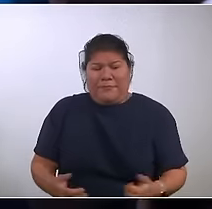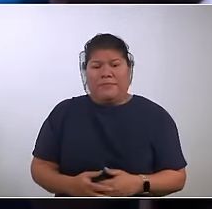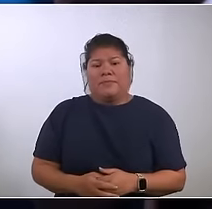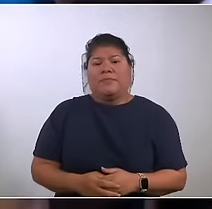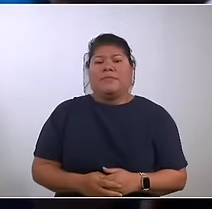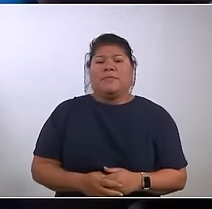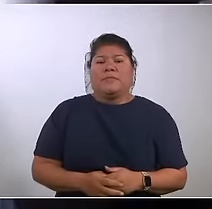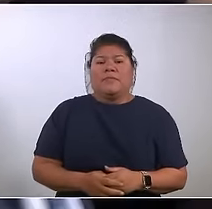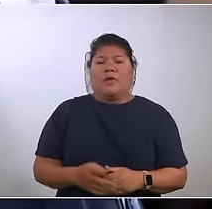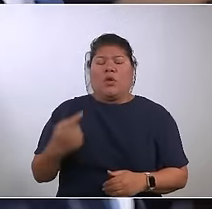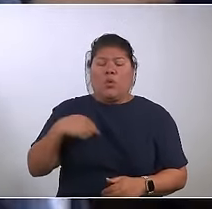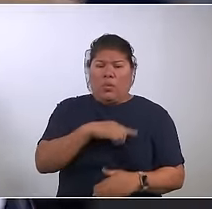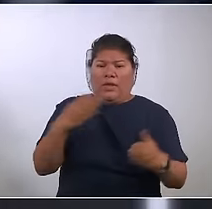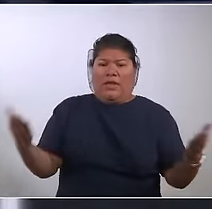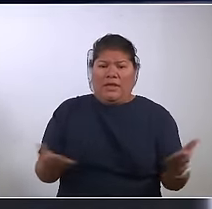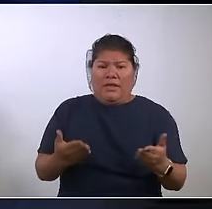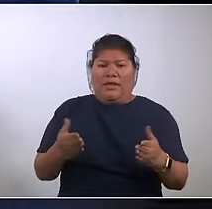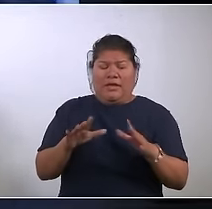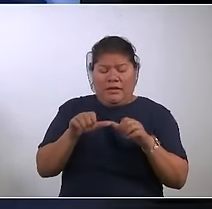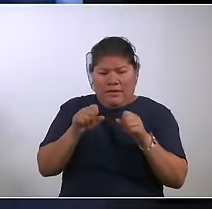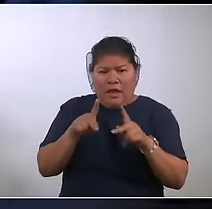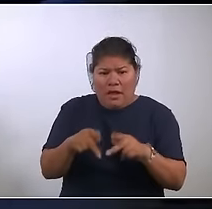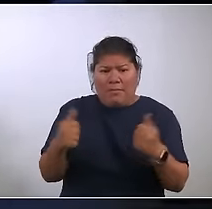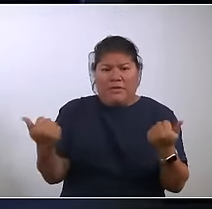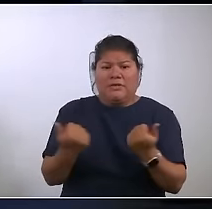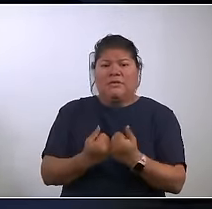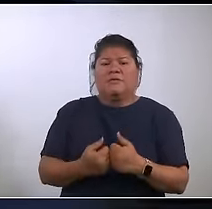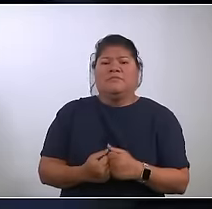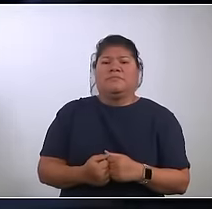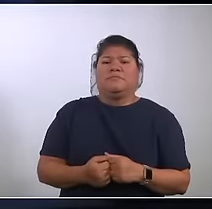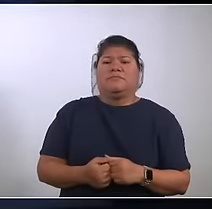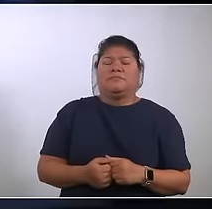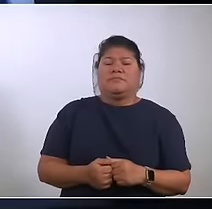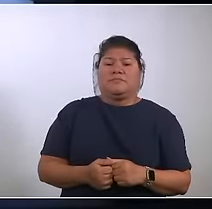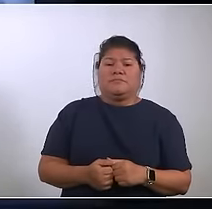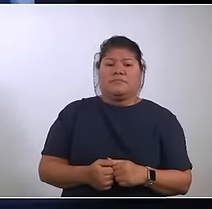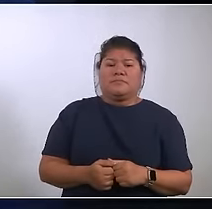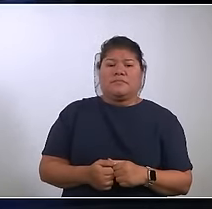moment. Aquí está la asamblea apostólica.